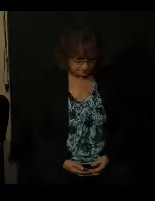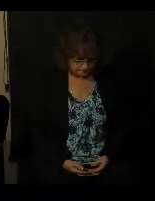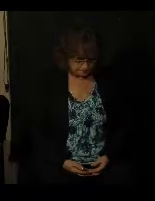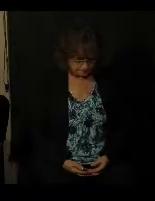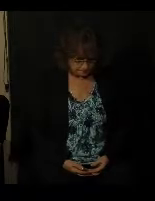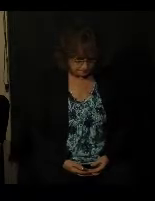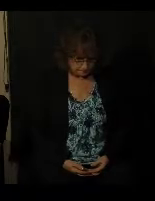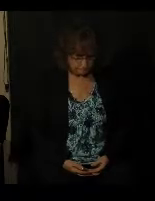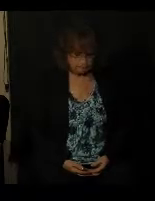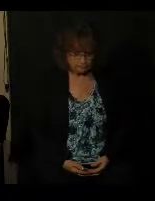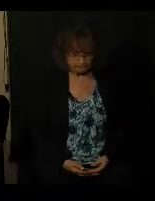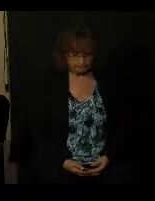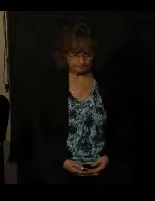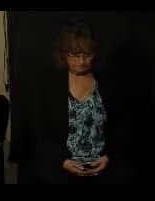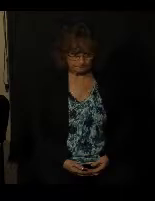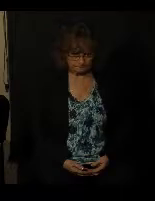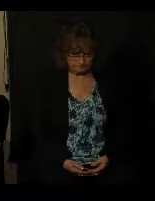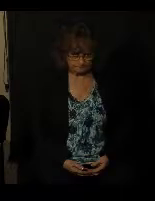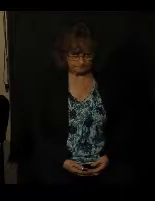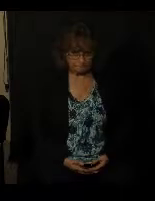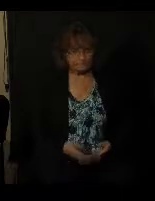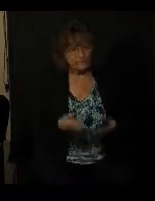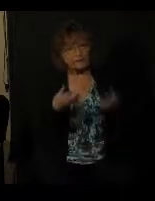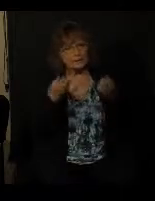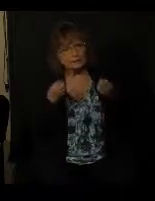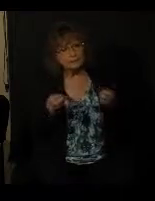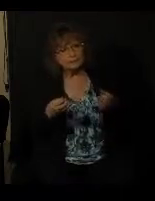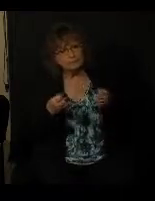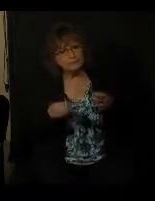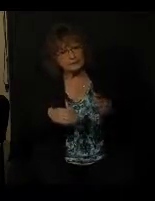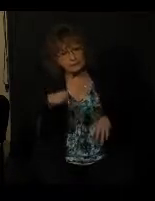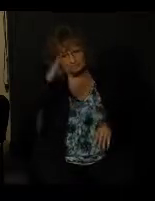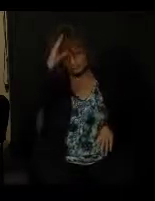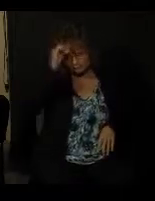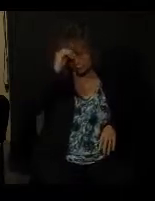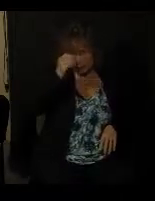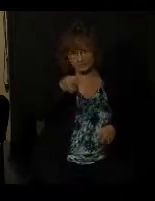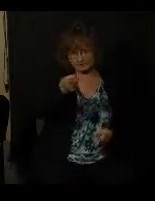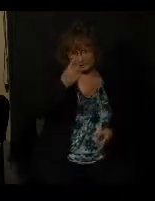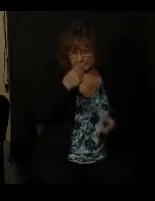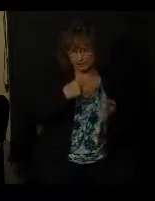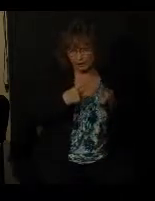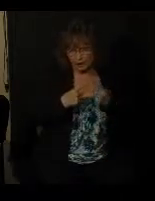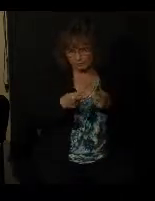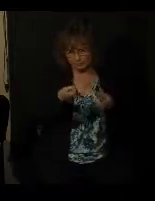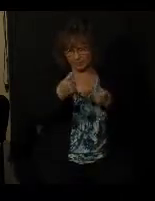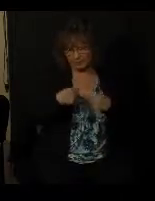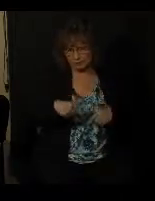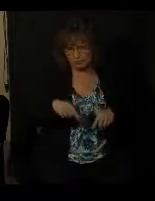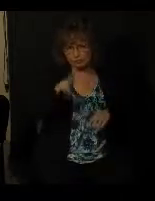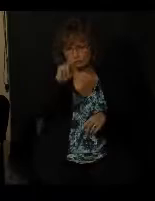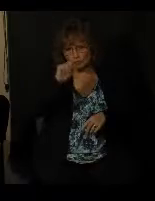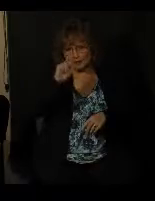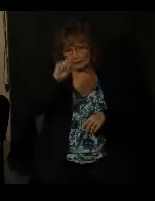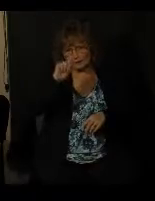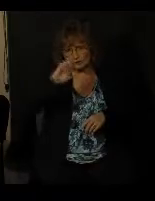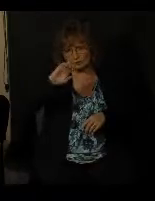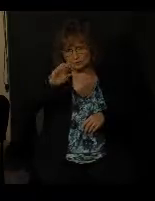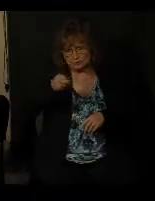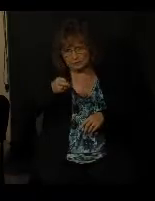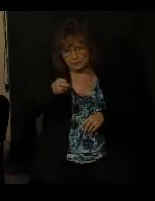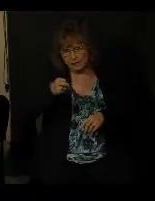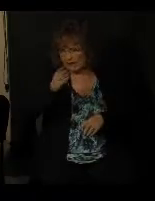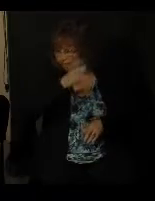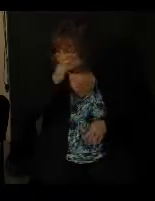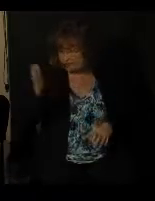ranch have not even heard his name. I'm not kidding you. And by the way, it wasn't the government